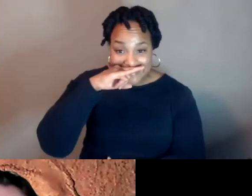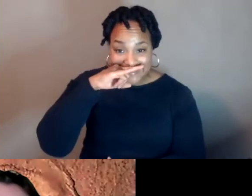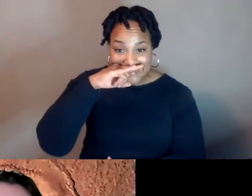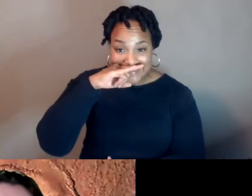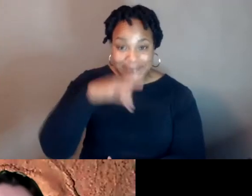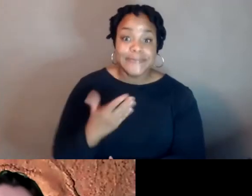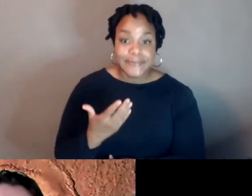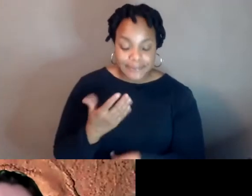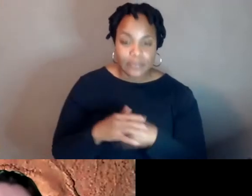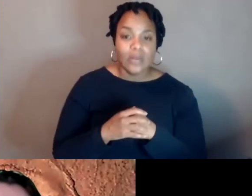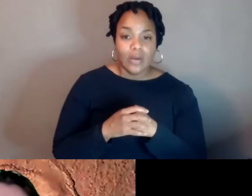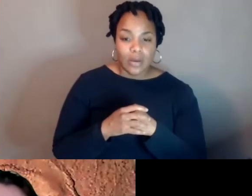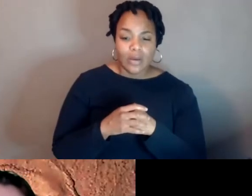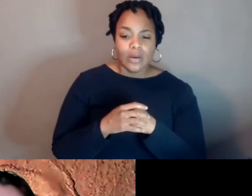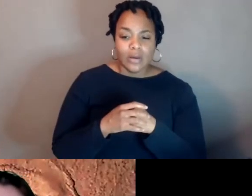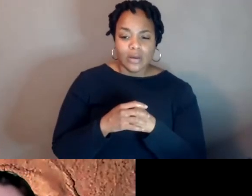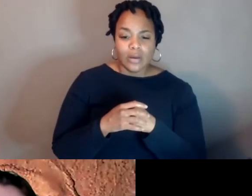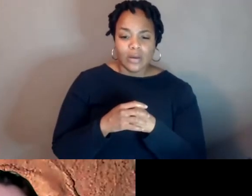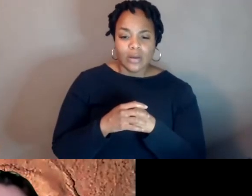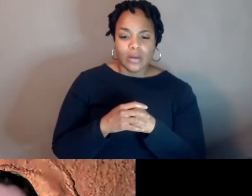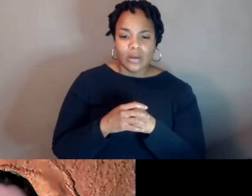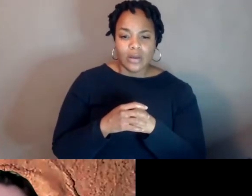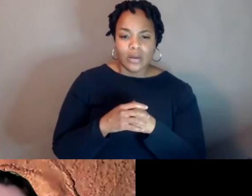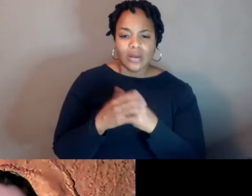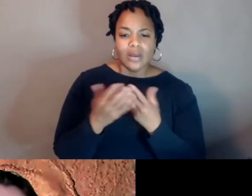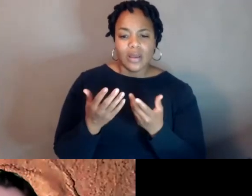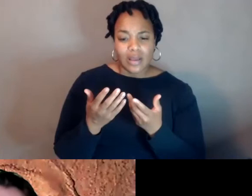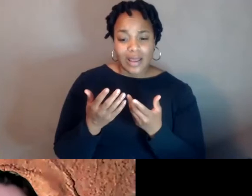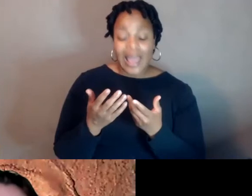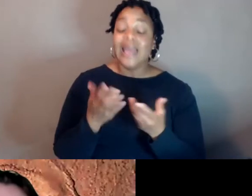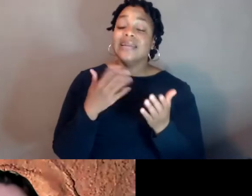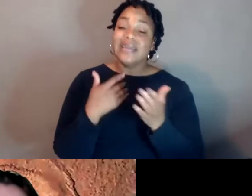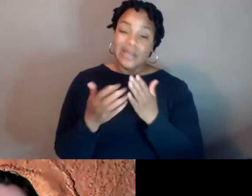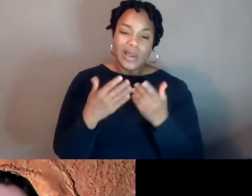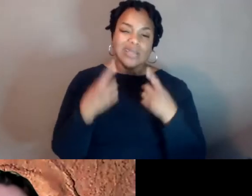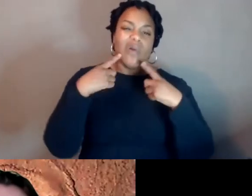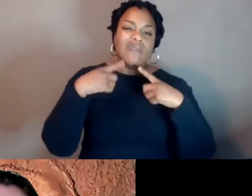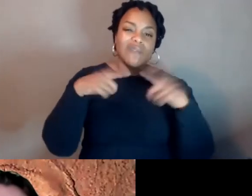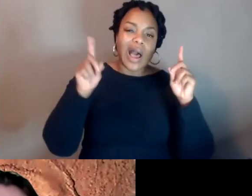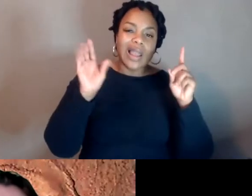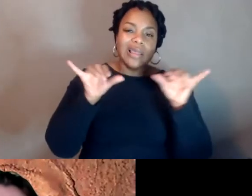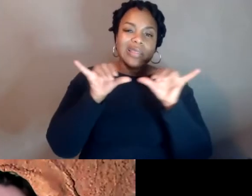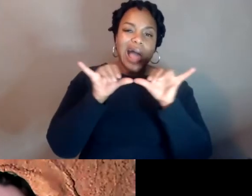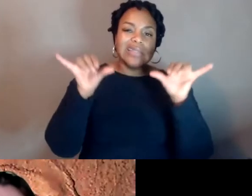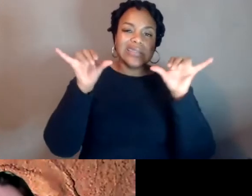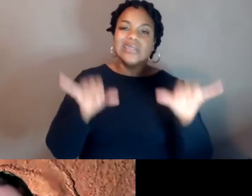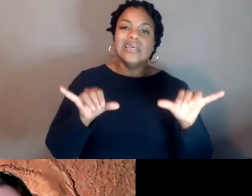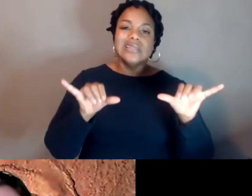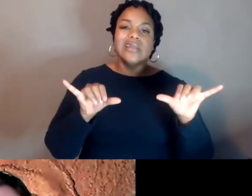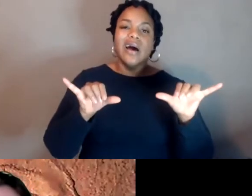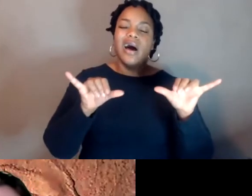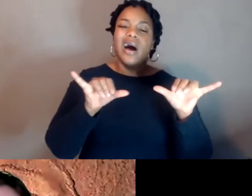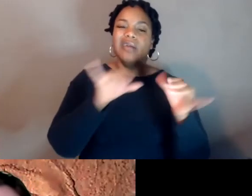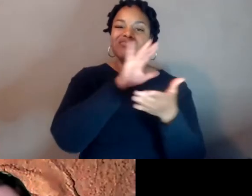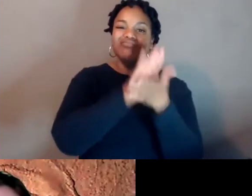And that was a major effort of mine, was to eliminate the reduction